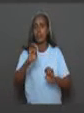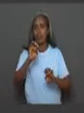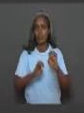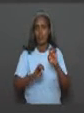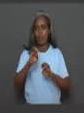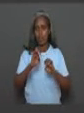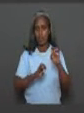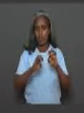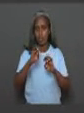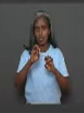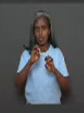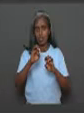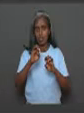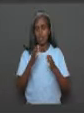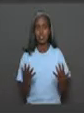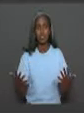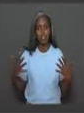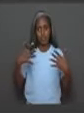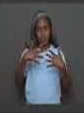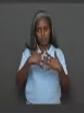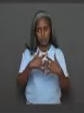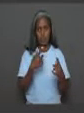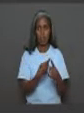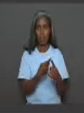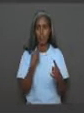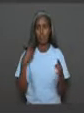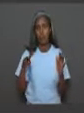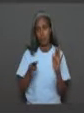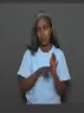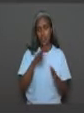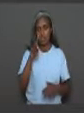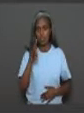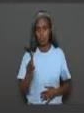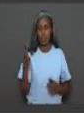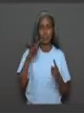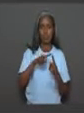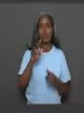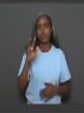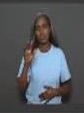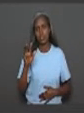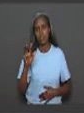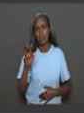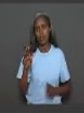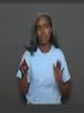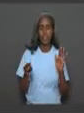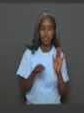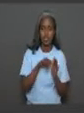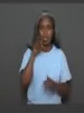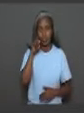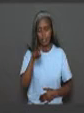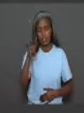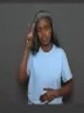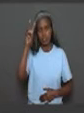evaluated as the integral from negative 1 to 3 of negative